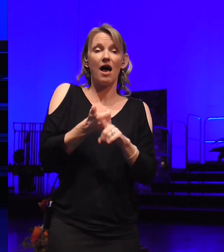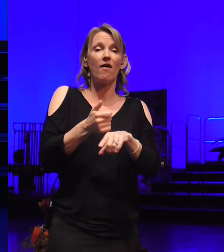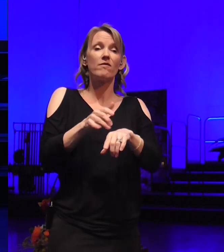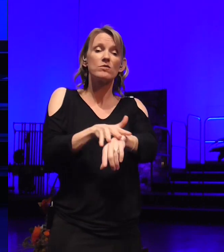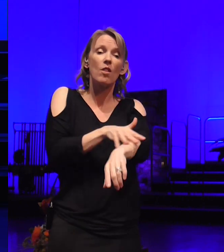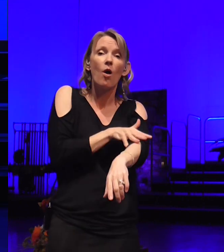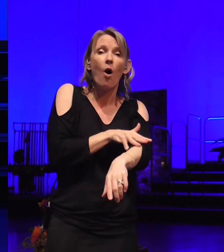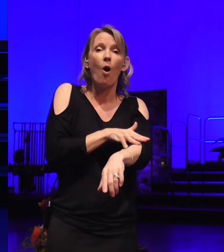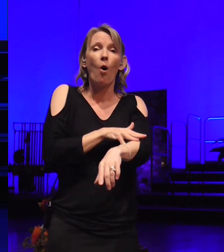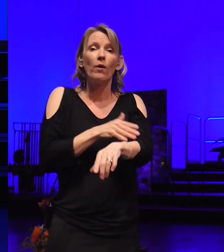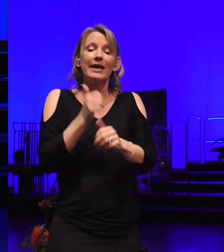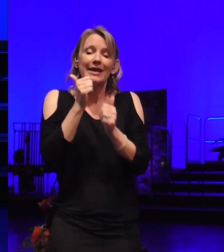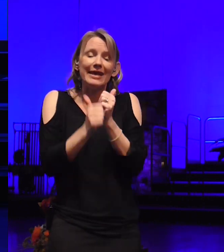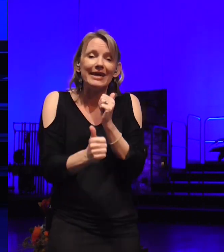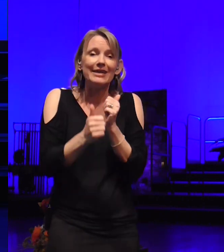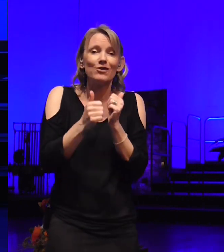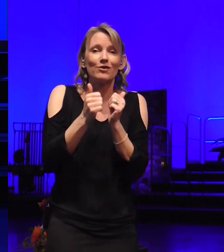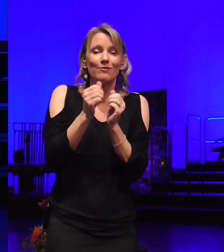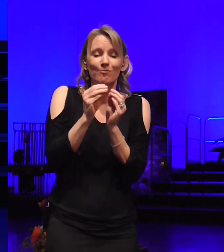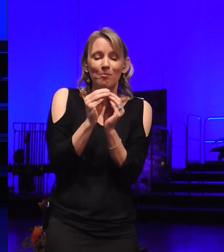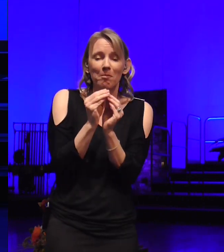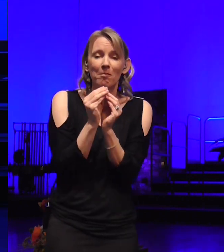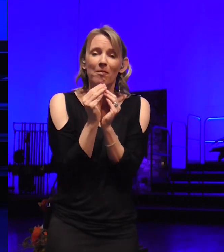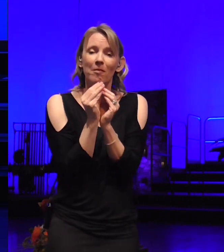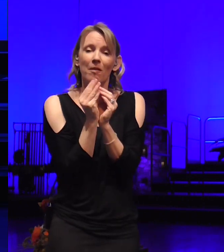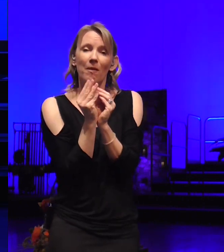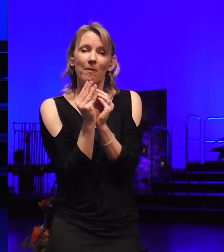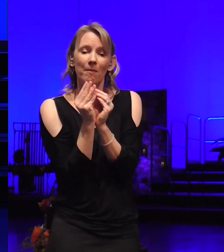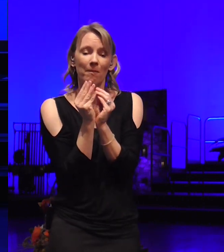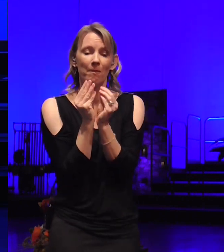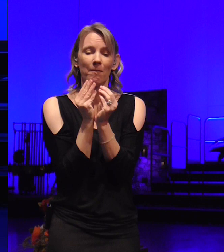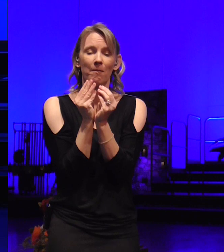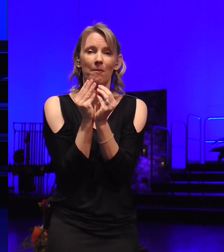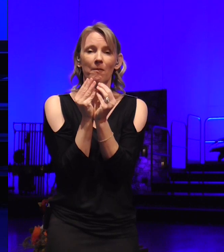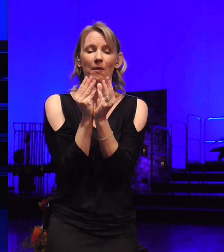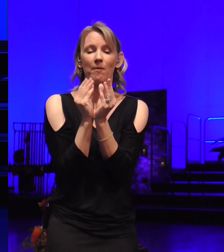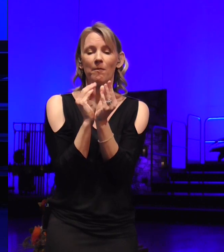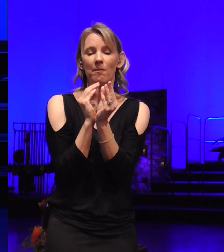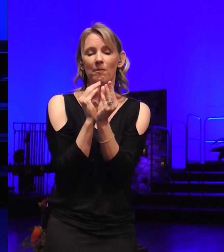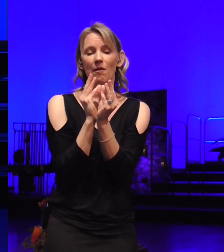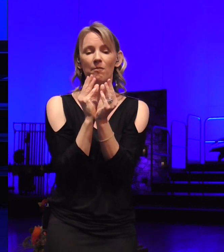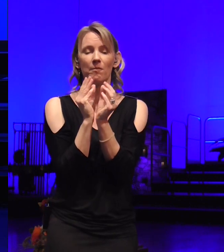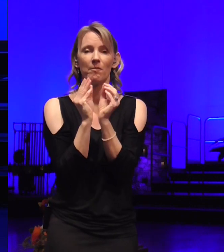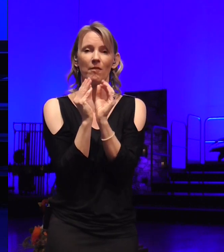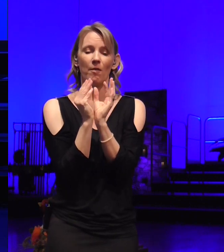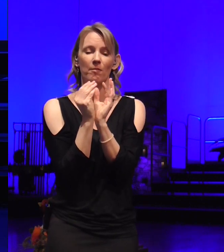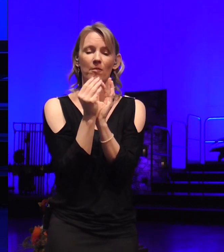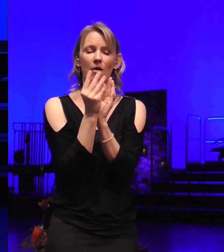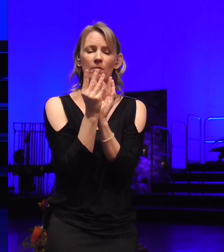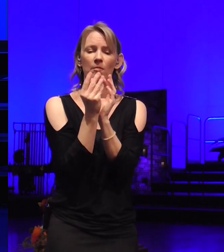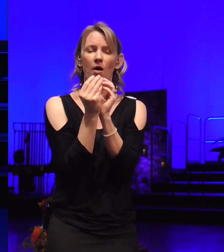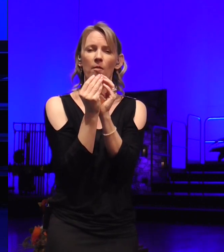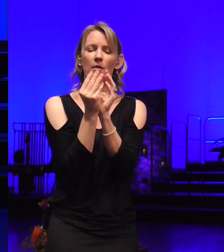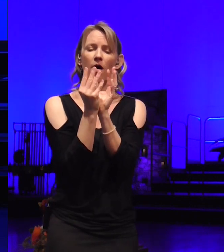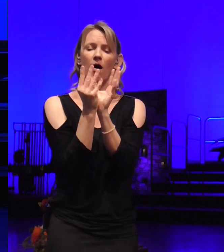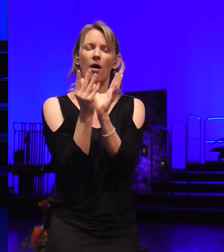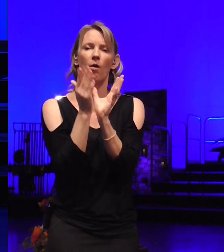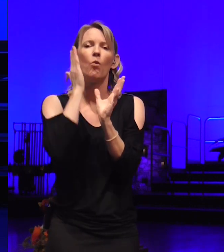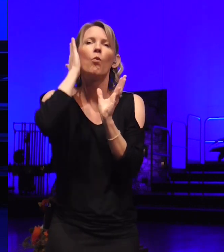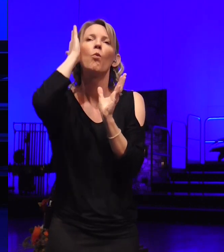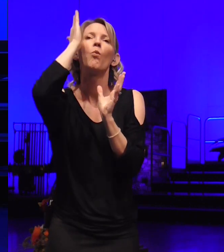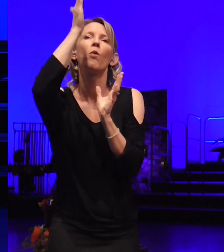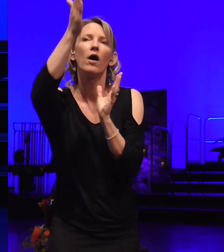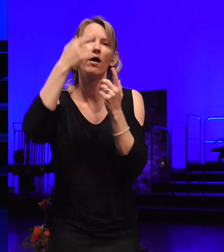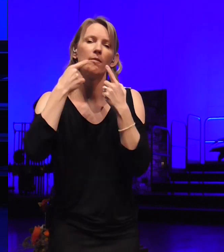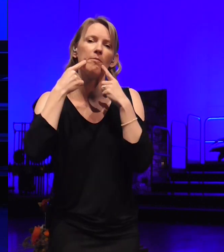unfurl petal by petal, it does end up in florescence. And so